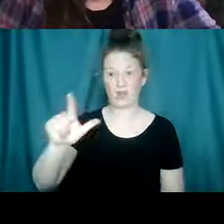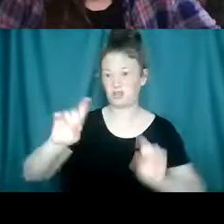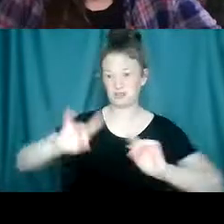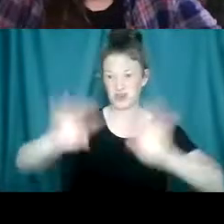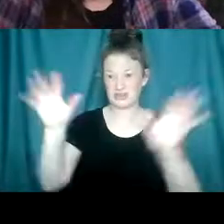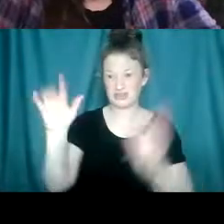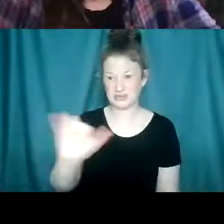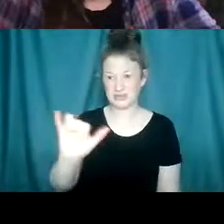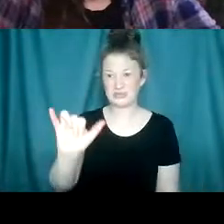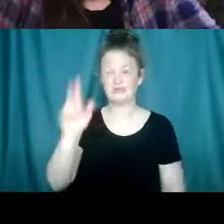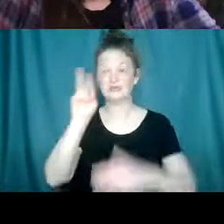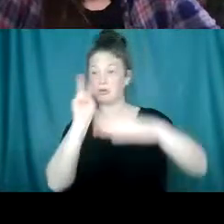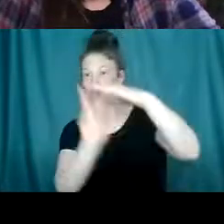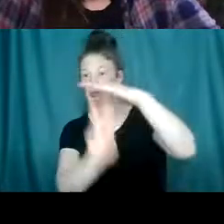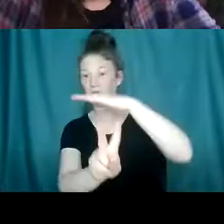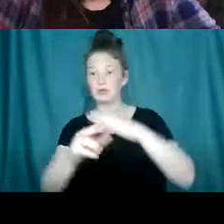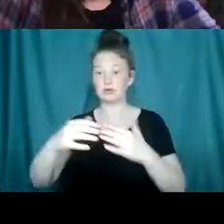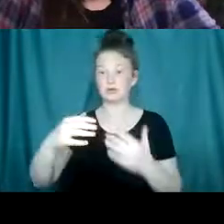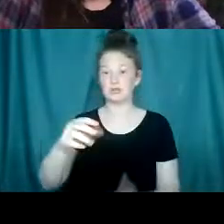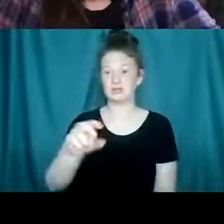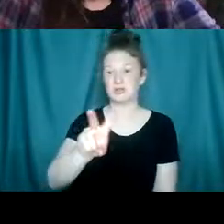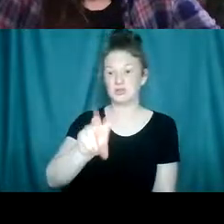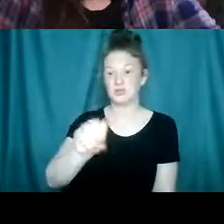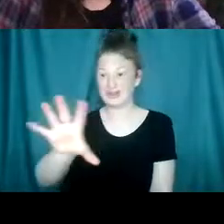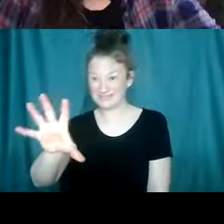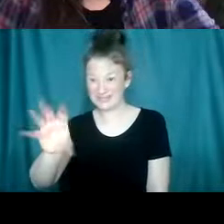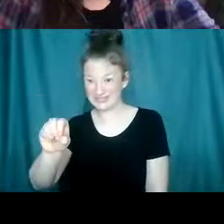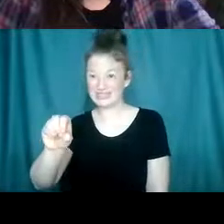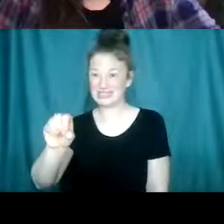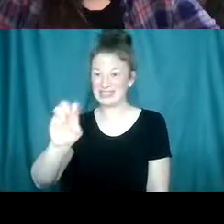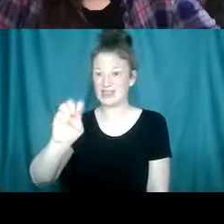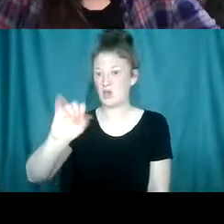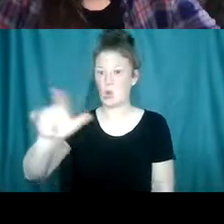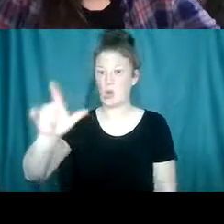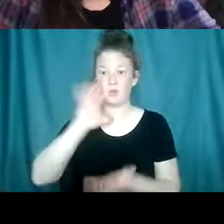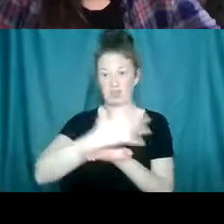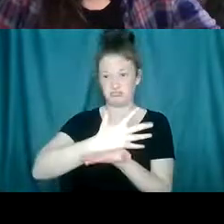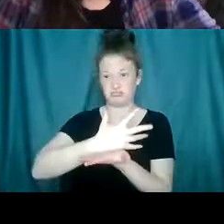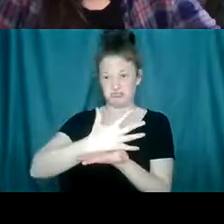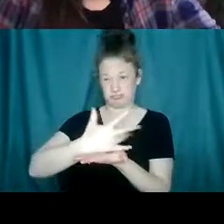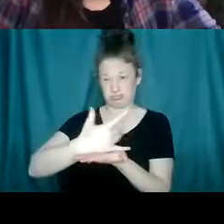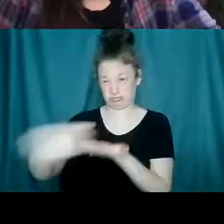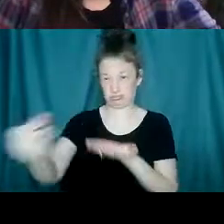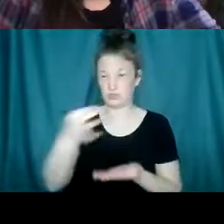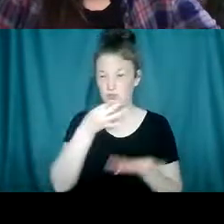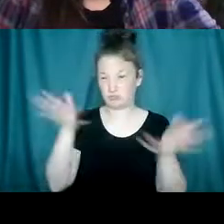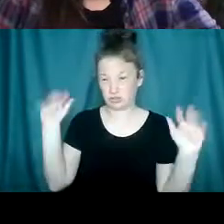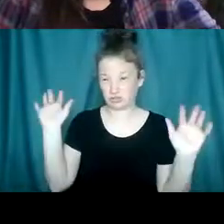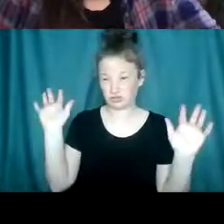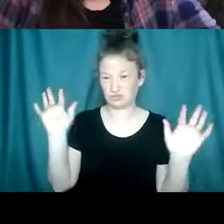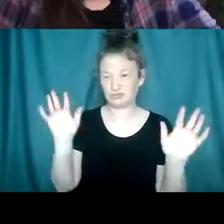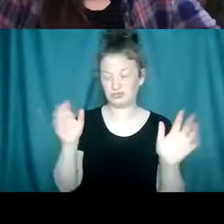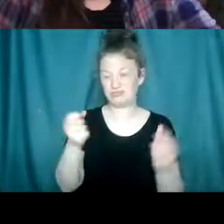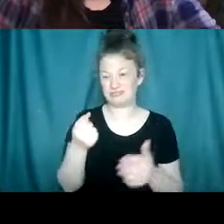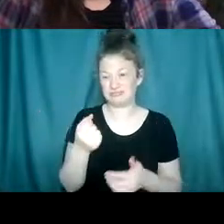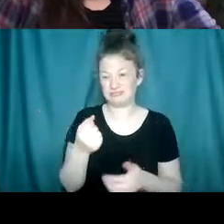predicted that we'll reach peak oil in 2050, which means we'll use up most of the oil in a couple decades. And